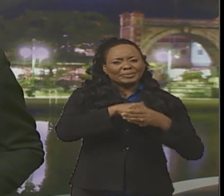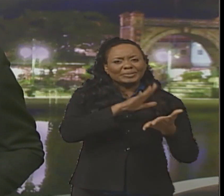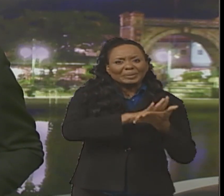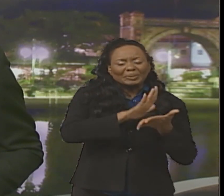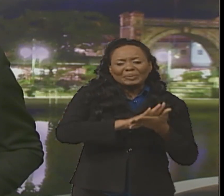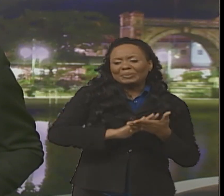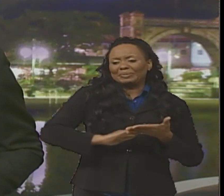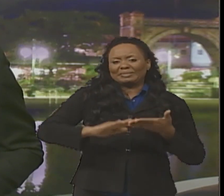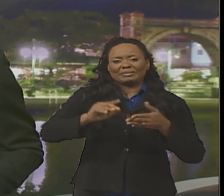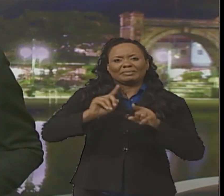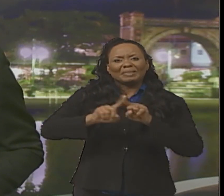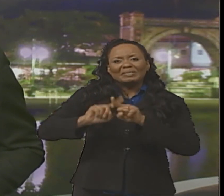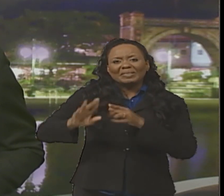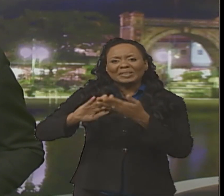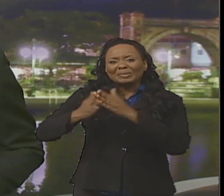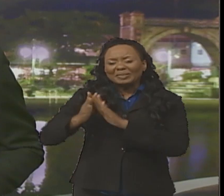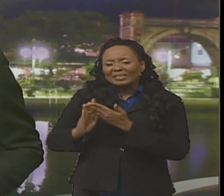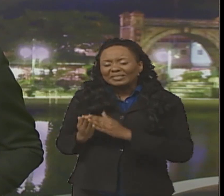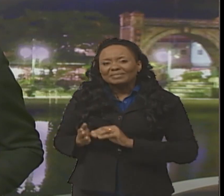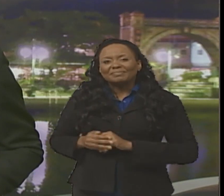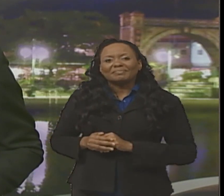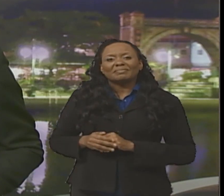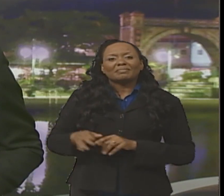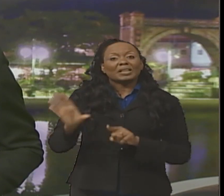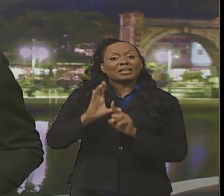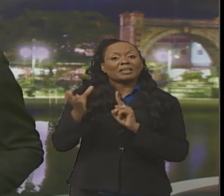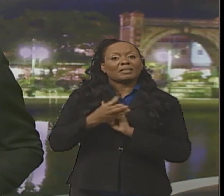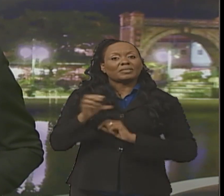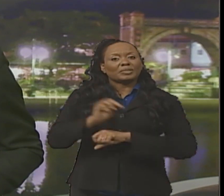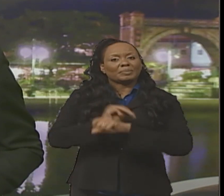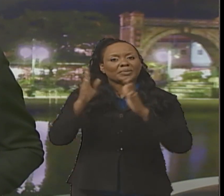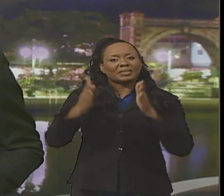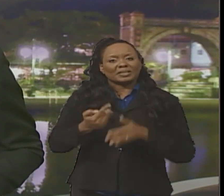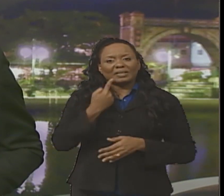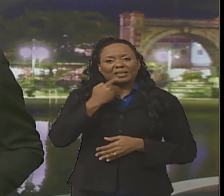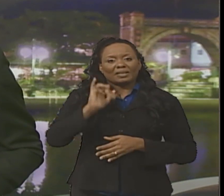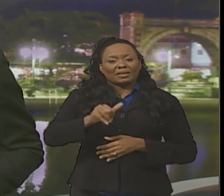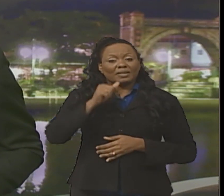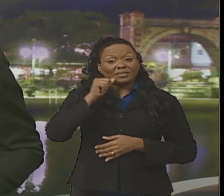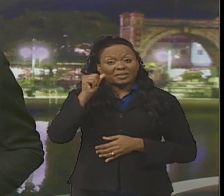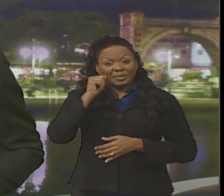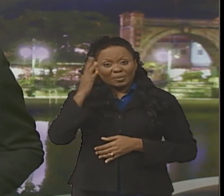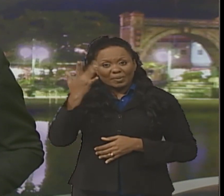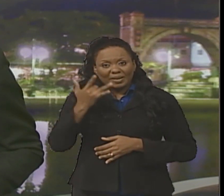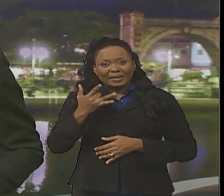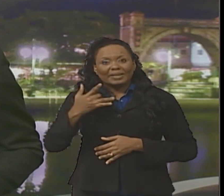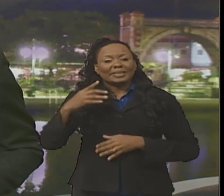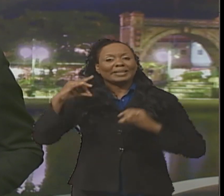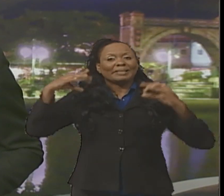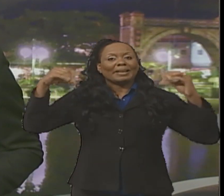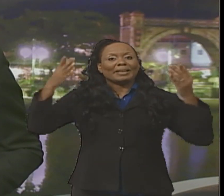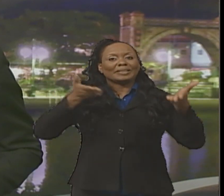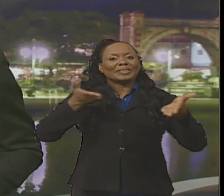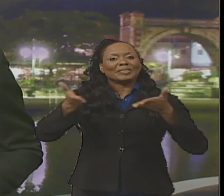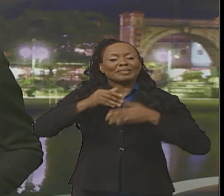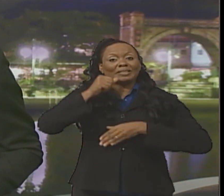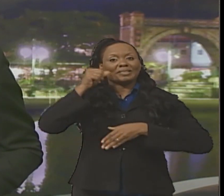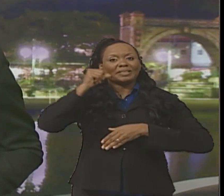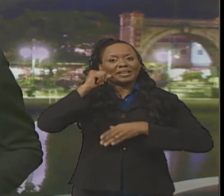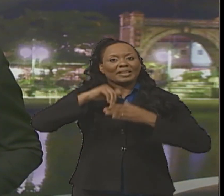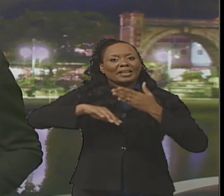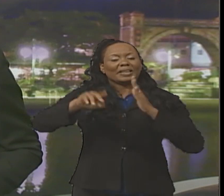Minister of Culture, John King. Now, he was speaking during the annual Sagicor Life Incorporated lighting ceremony in Hero Square. Our Sharika